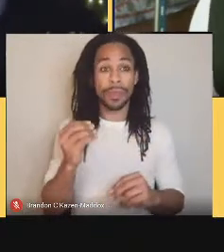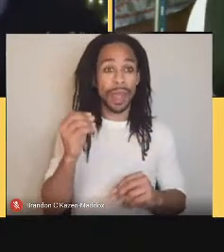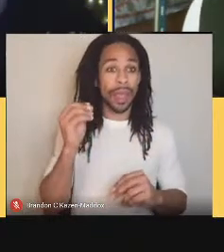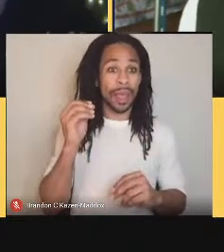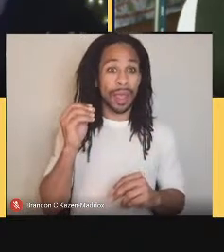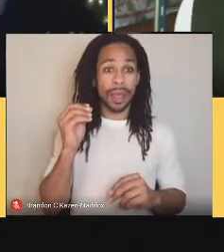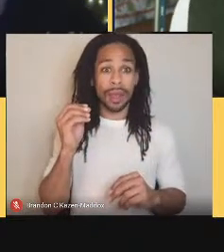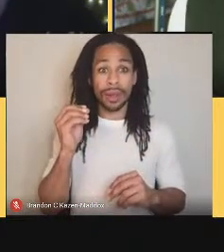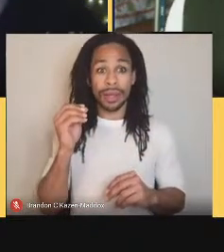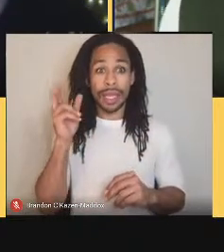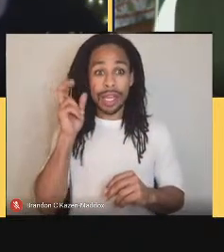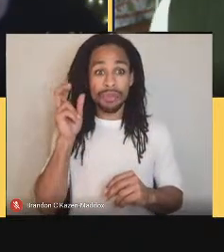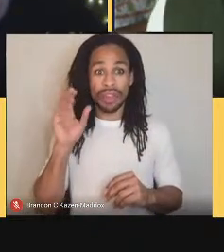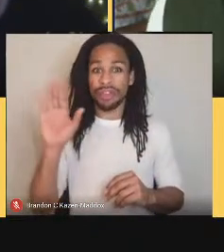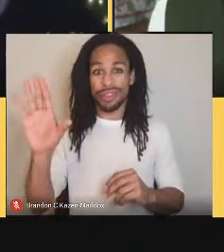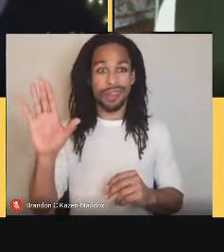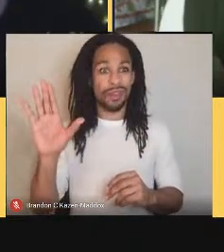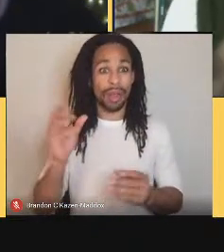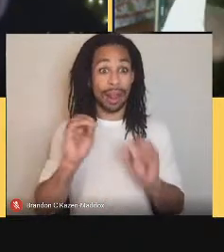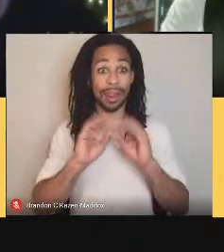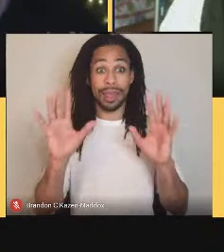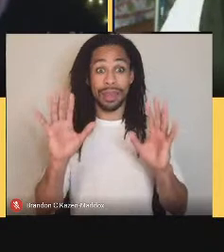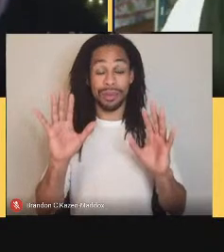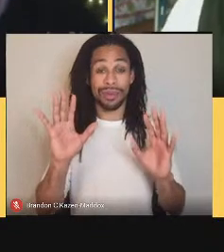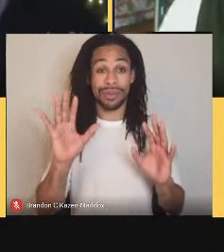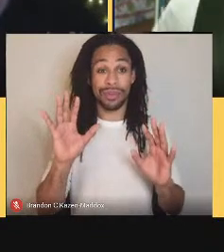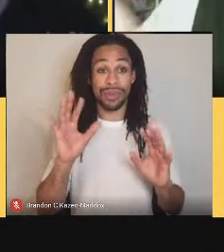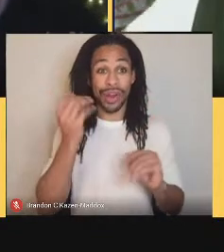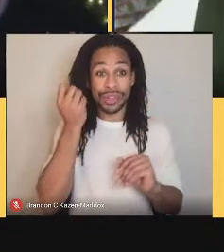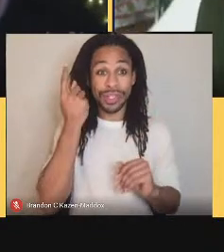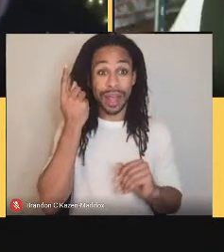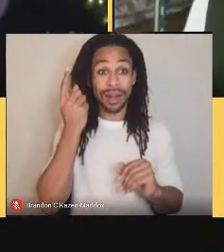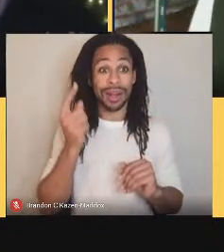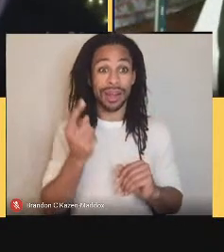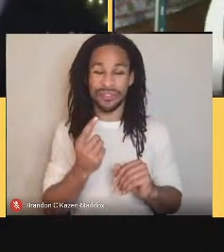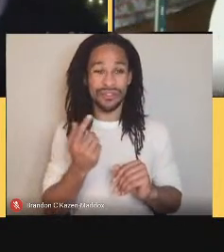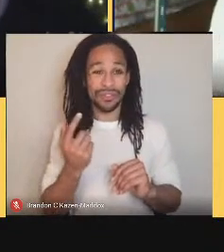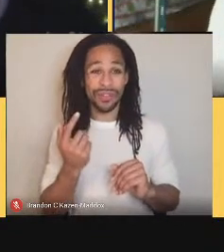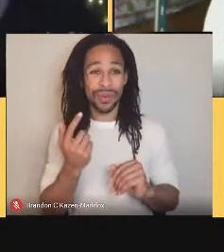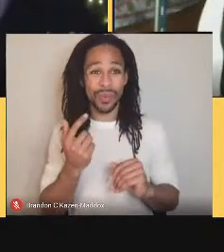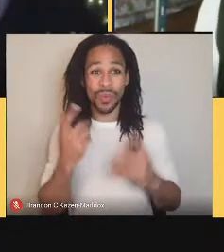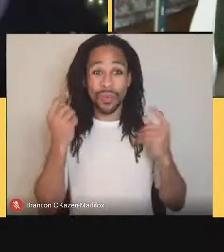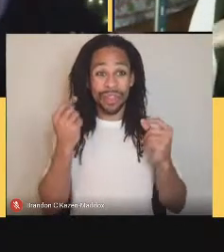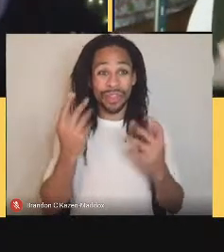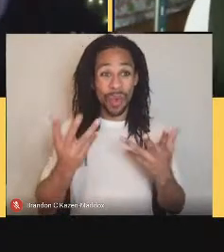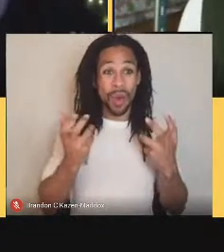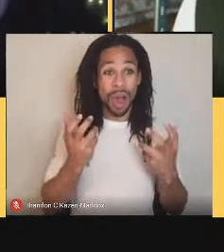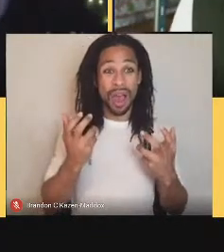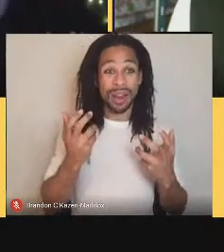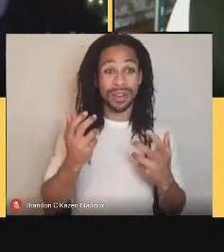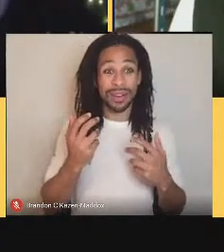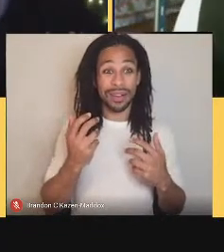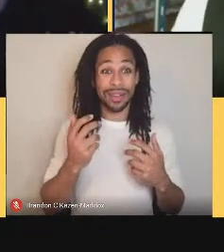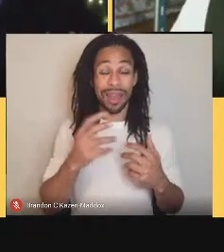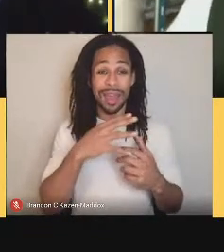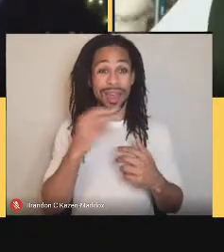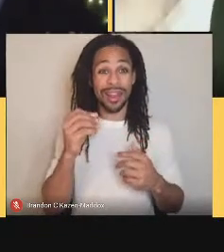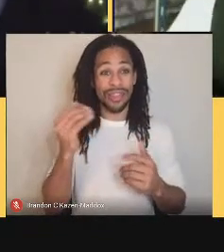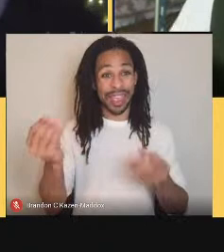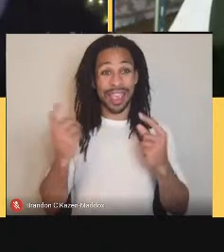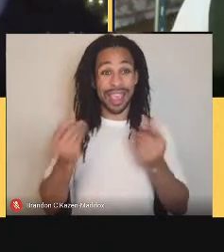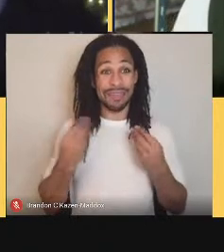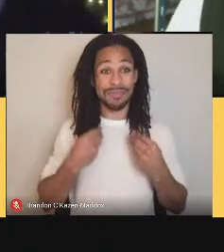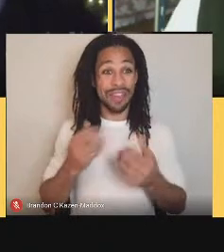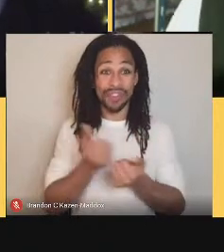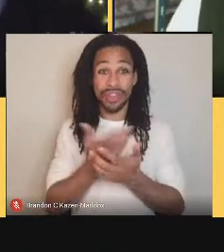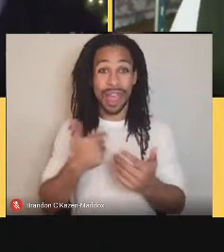very clear understanding of what they wanted and what they knew of what their characters and where the story was headed. That gave me everything I needed to know to say, got it, I'm going to